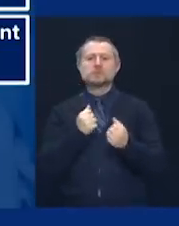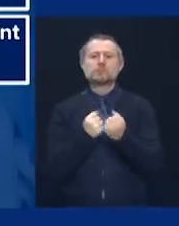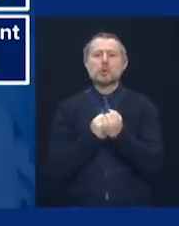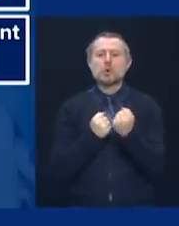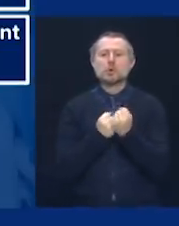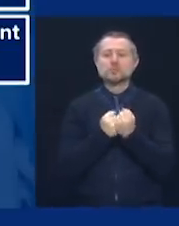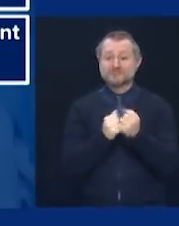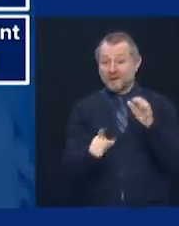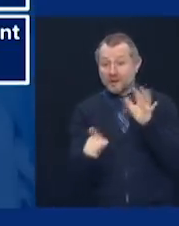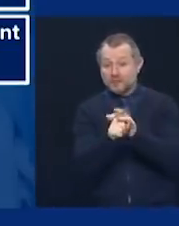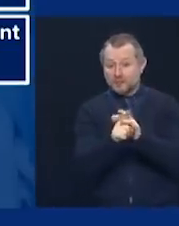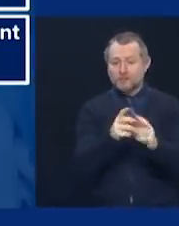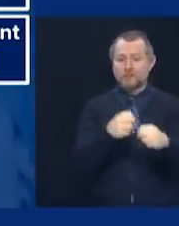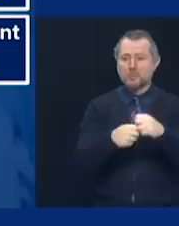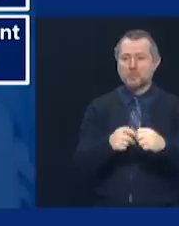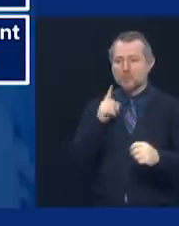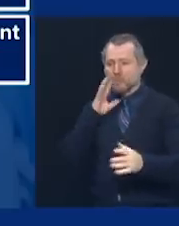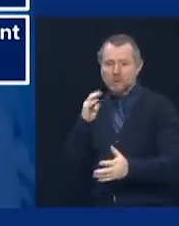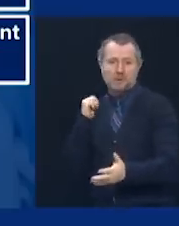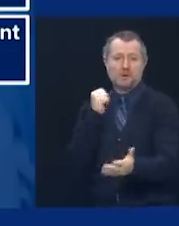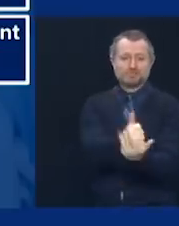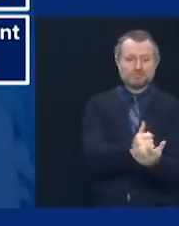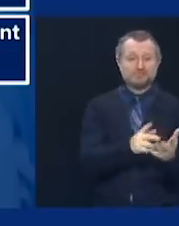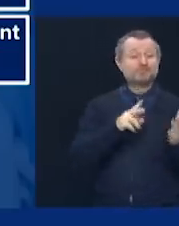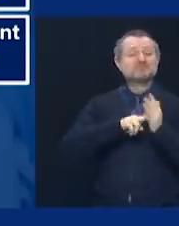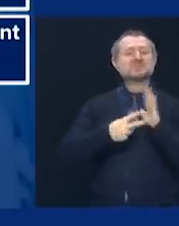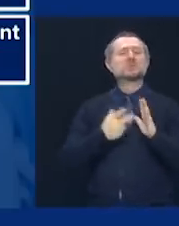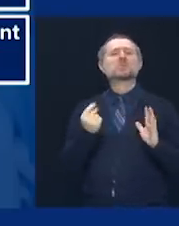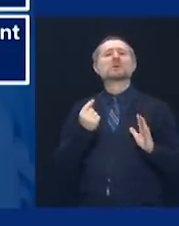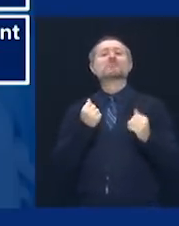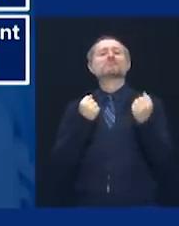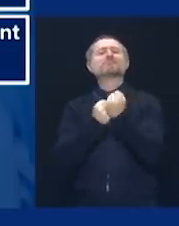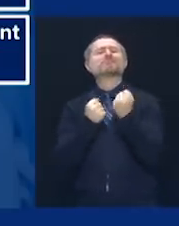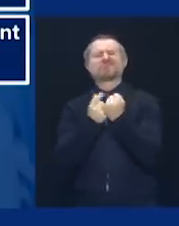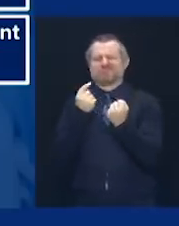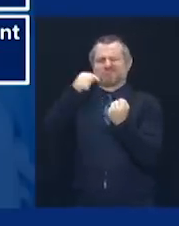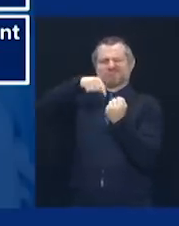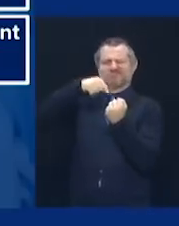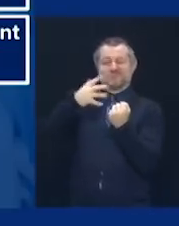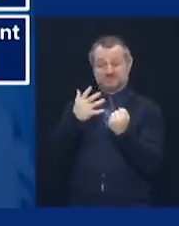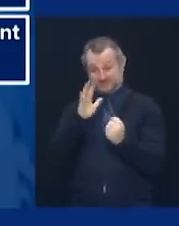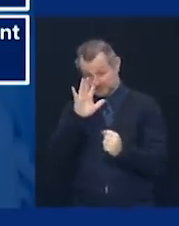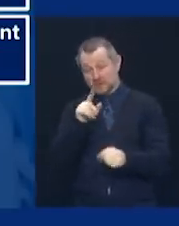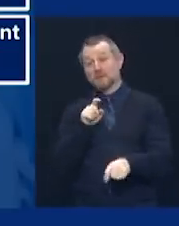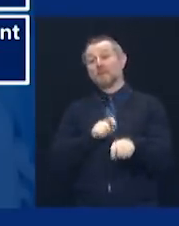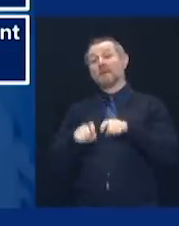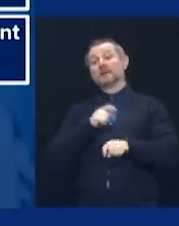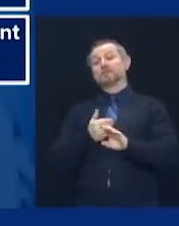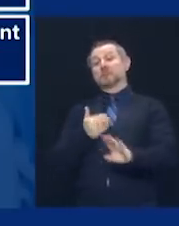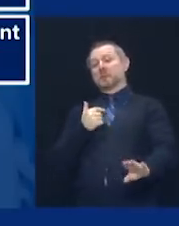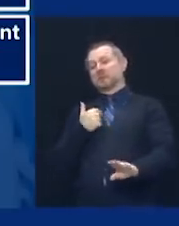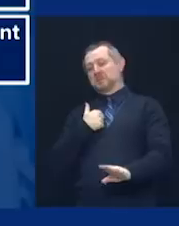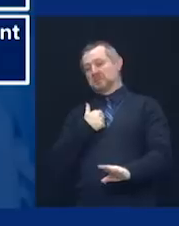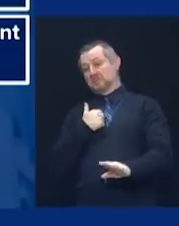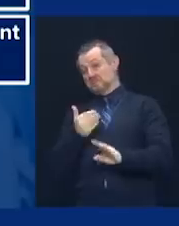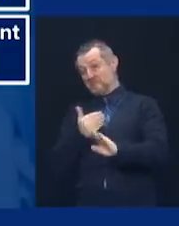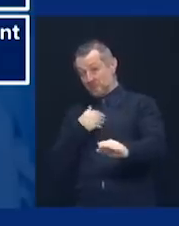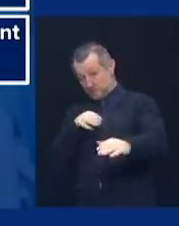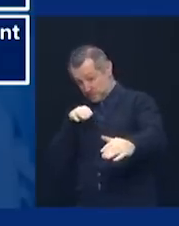problem. What does that mean, back them up? It means before a person walks into a hospital, we have an ambulance out